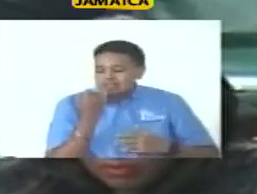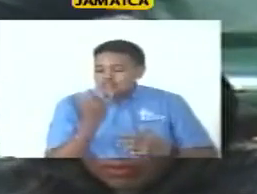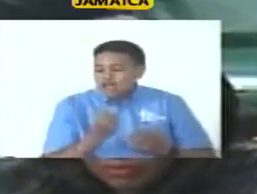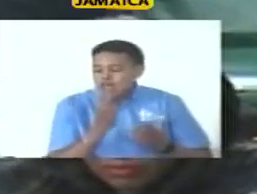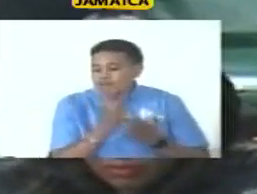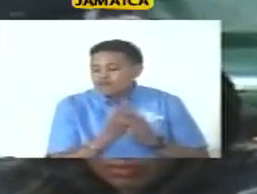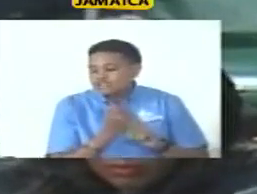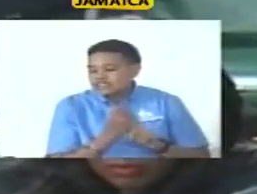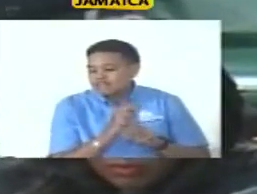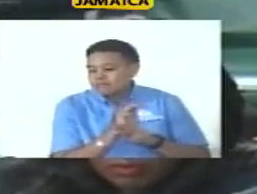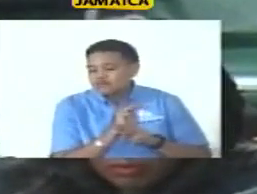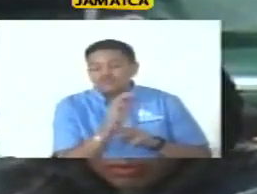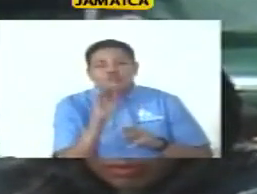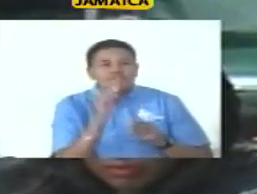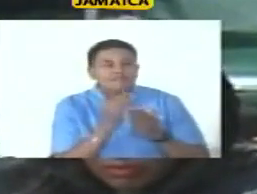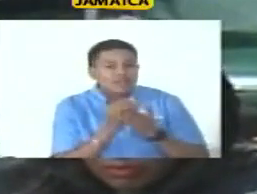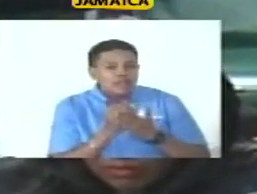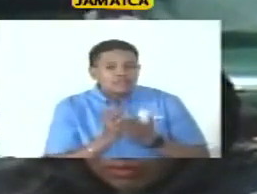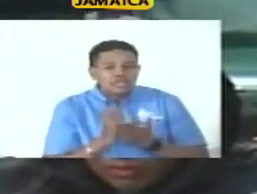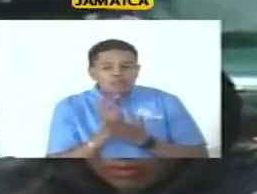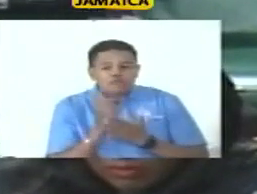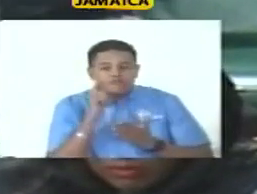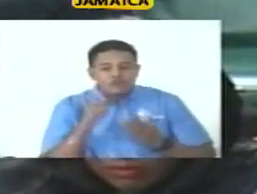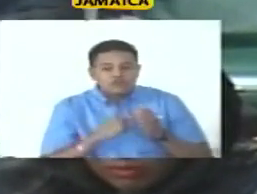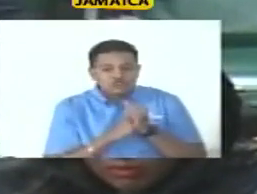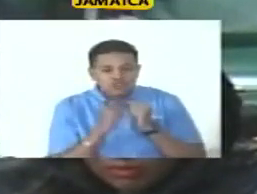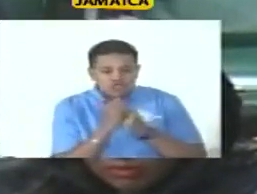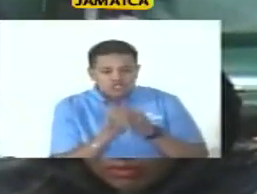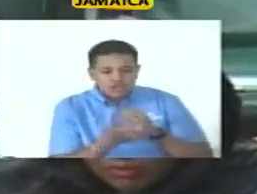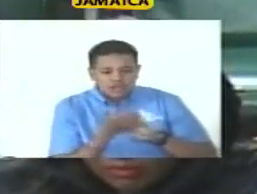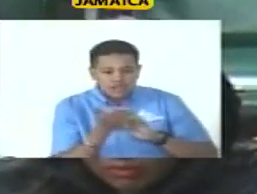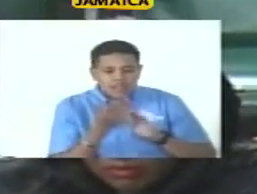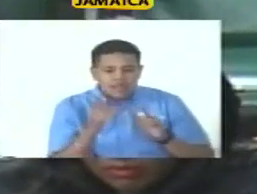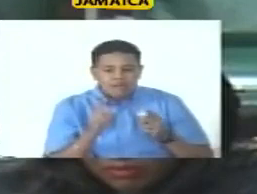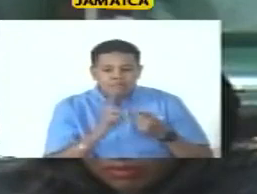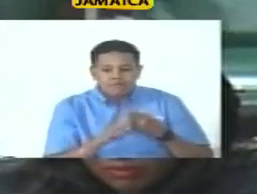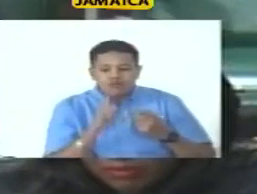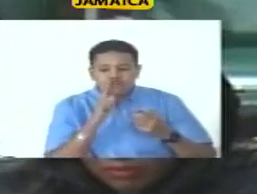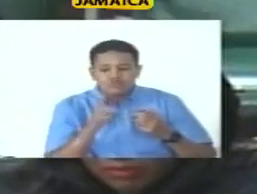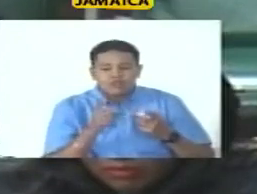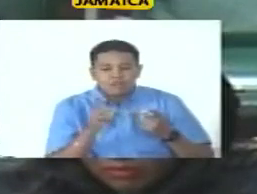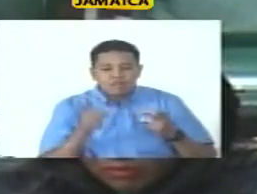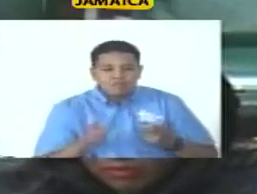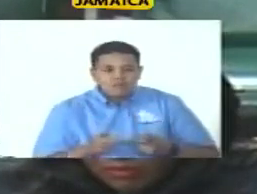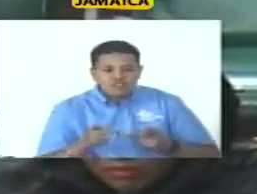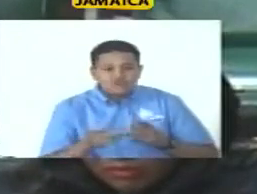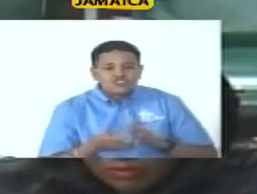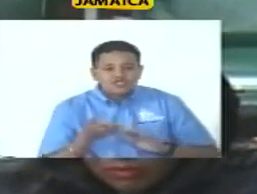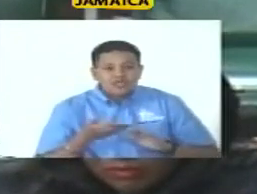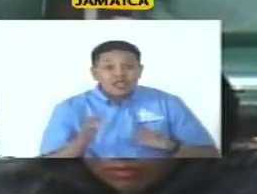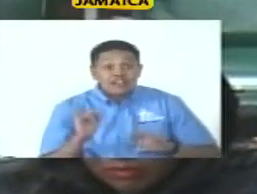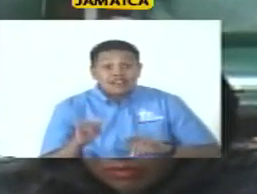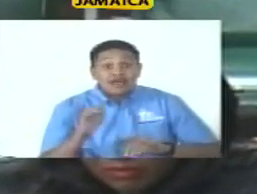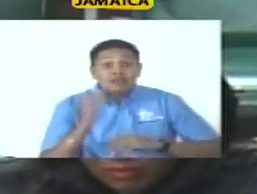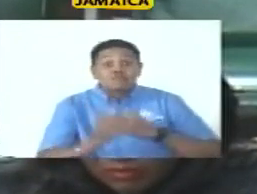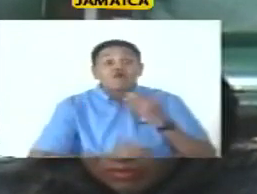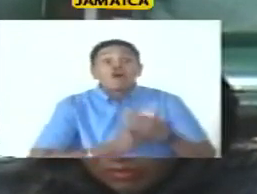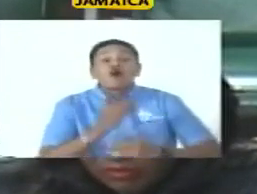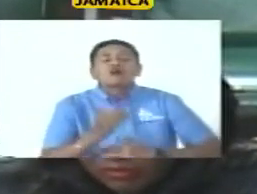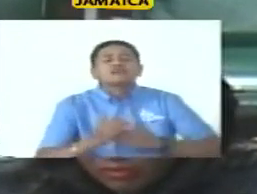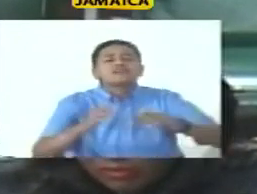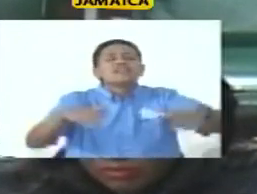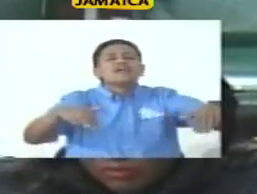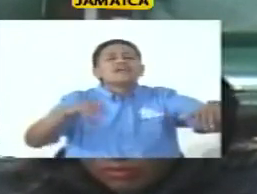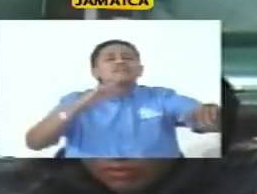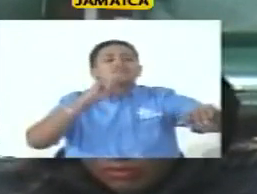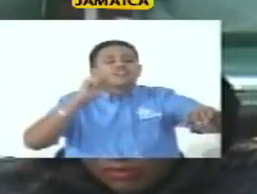of Ministry of Finance for the structure and accordingly the posts. So that process, which is not as necessarily